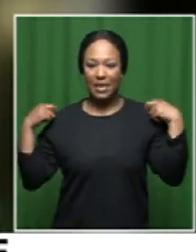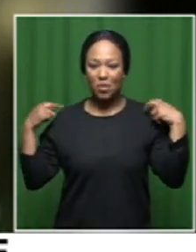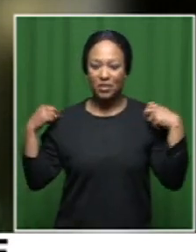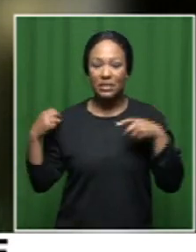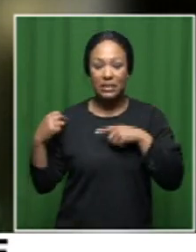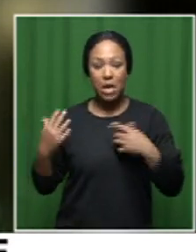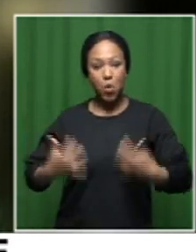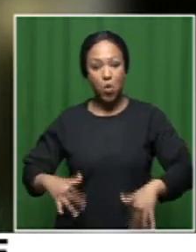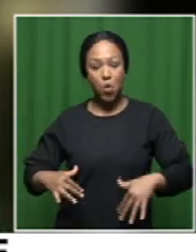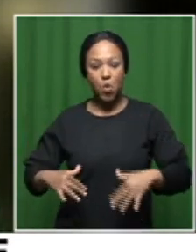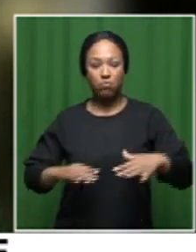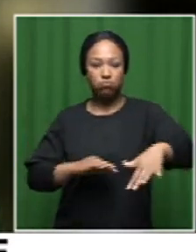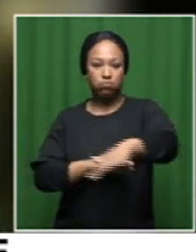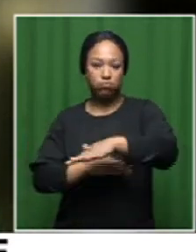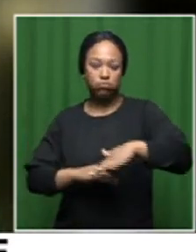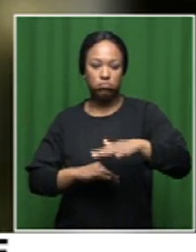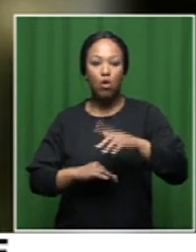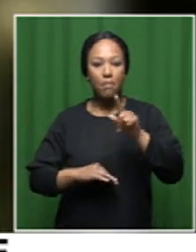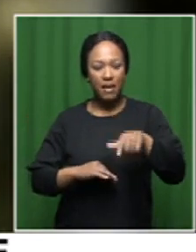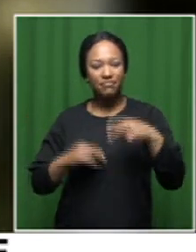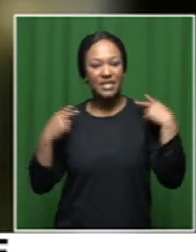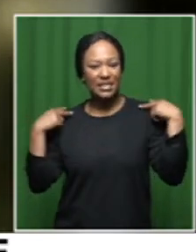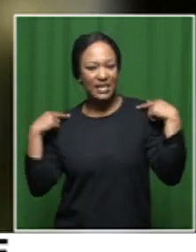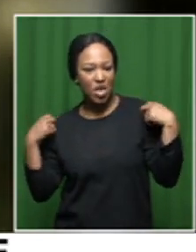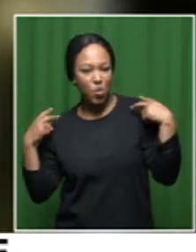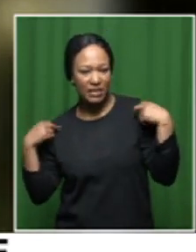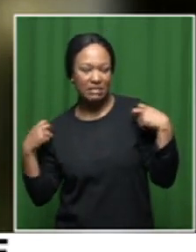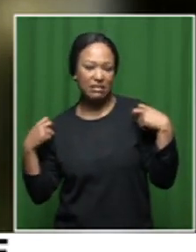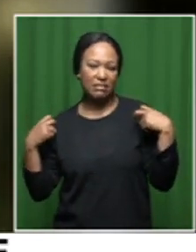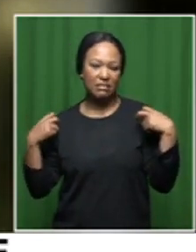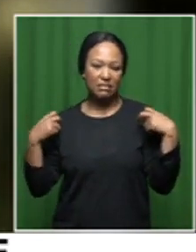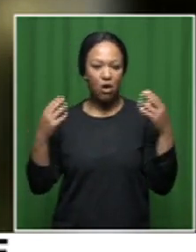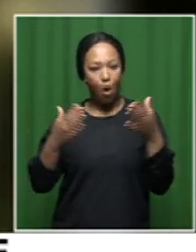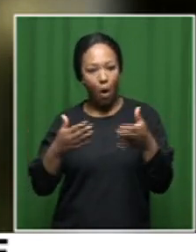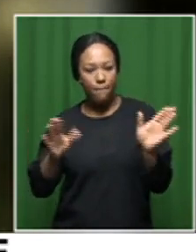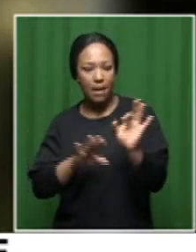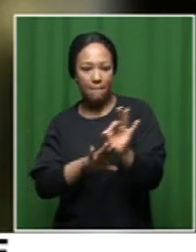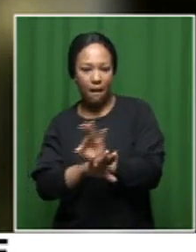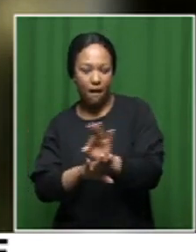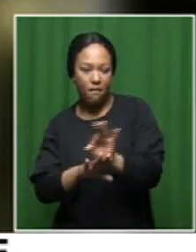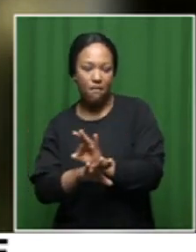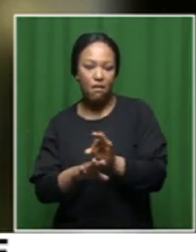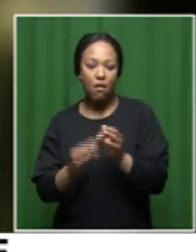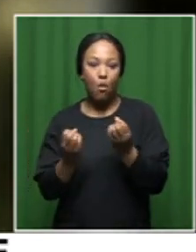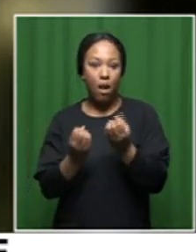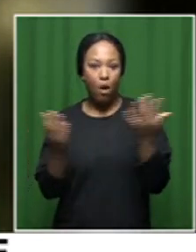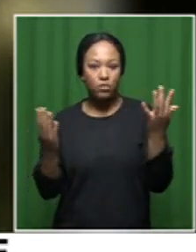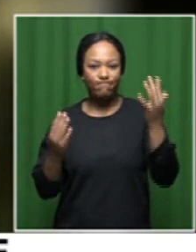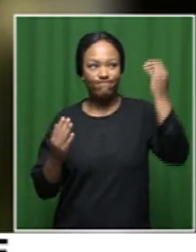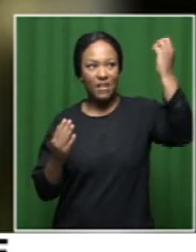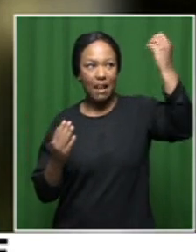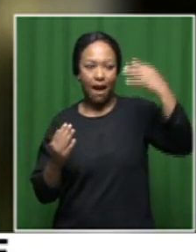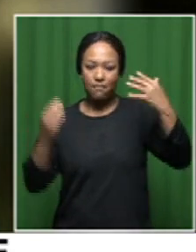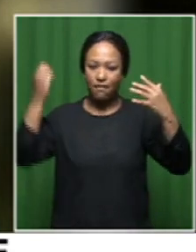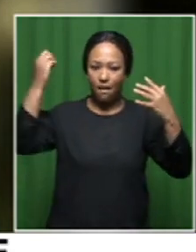complex, it's certainly something you need to consider is security lighting, and then open plan finish with lots of natural lights will